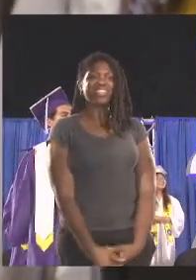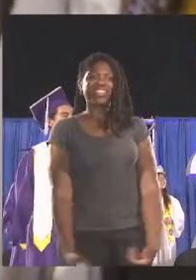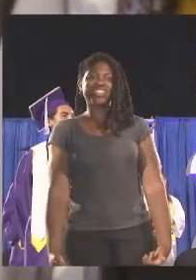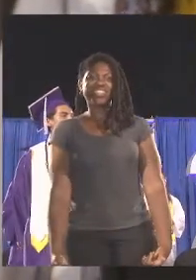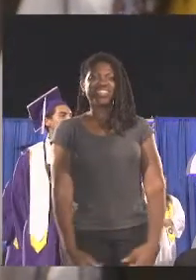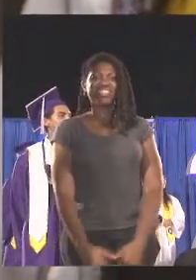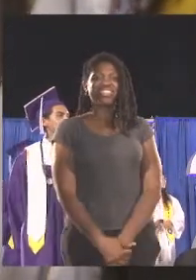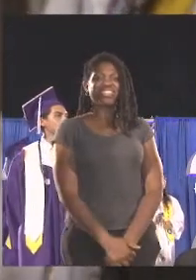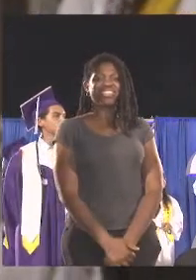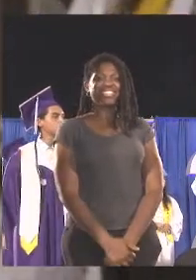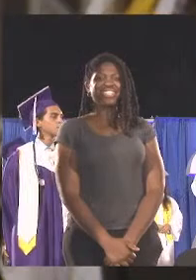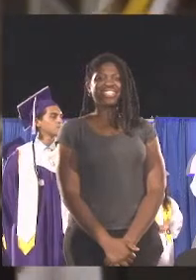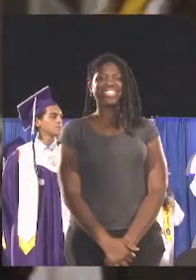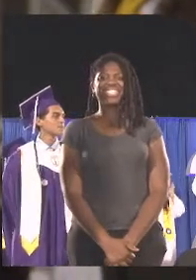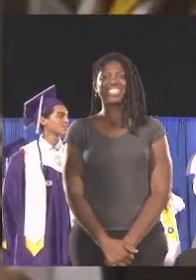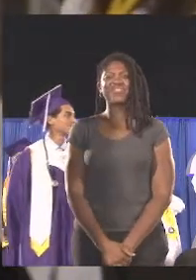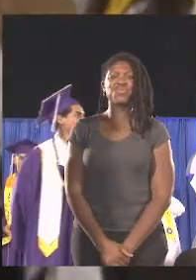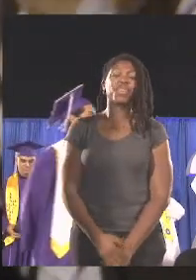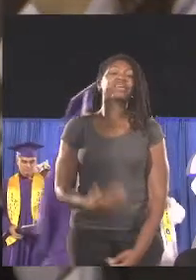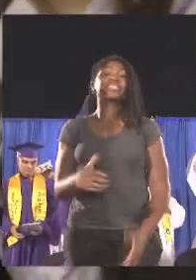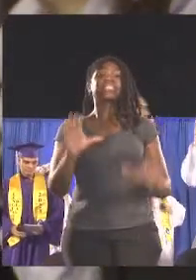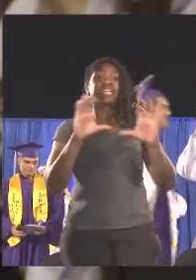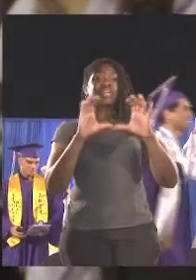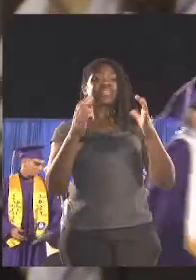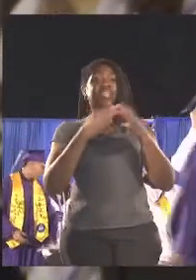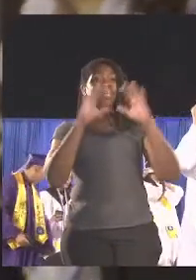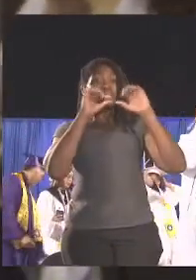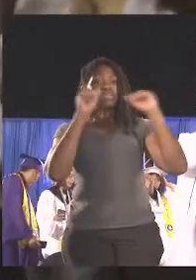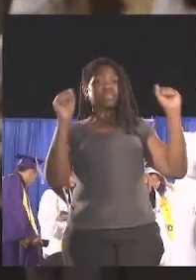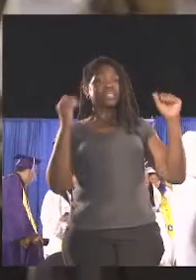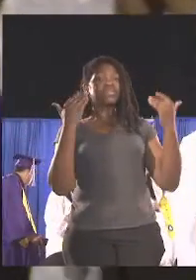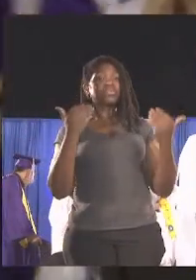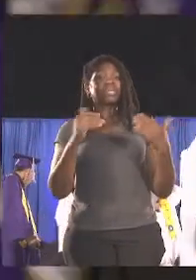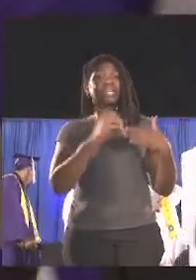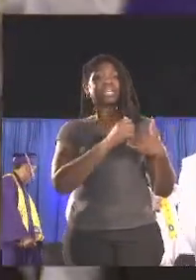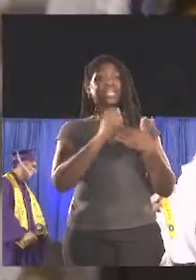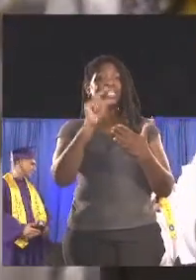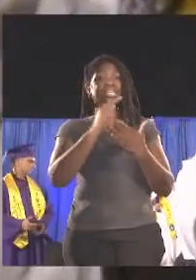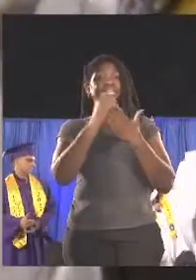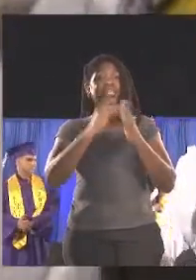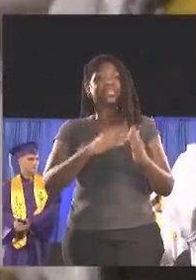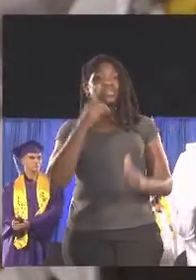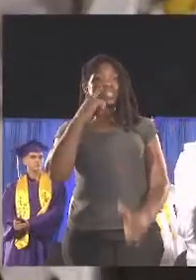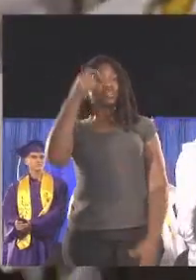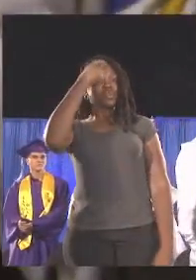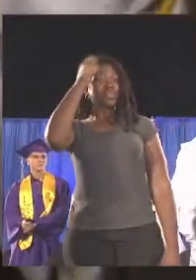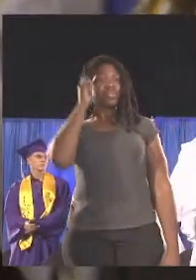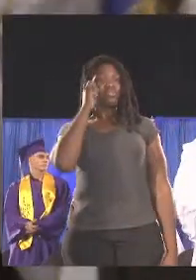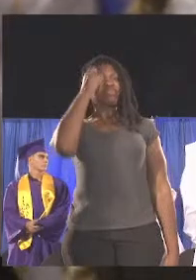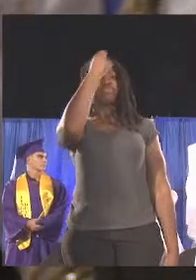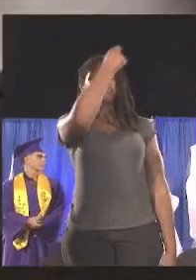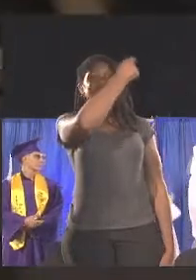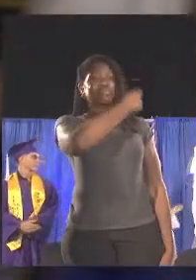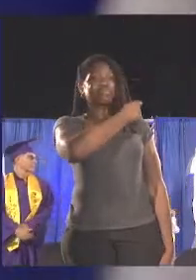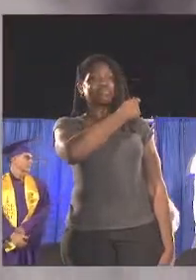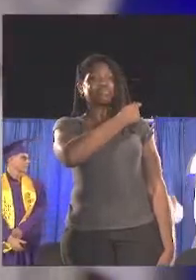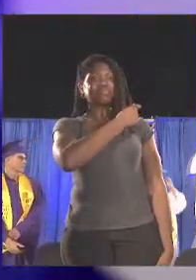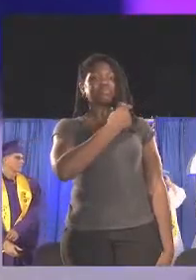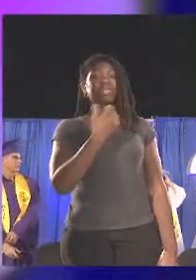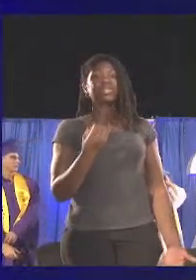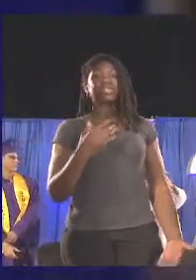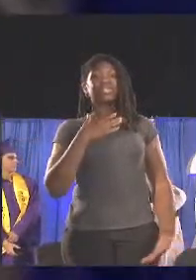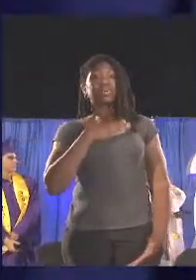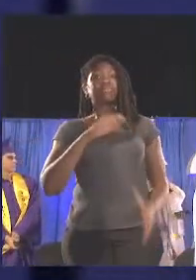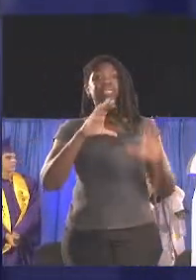Jose Fernandez, class president, will now lead the graduates in the turning of the tassels. Will the class